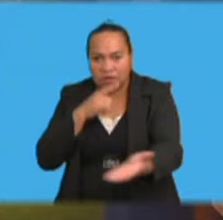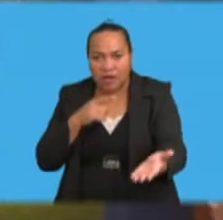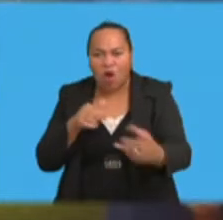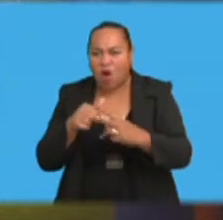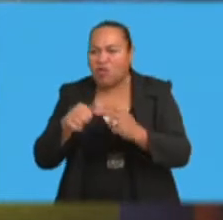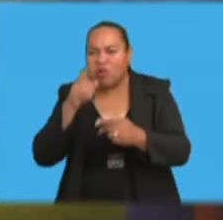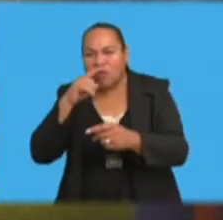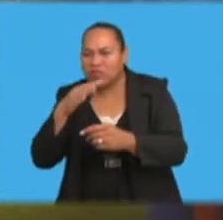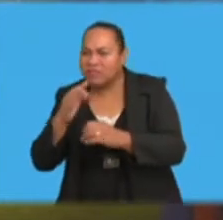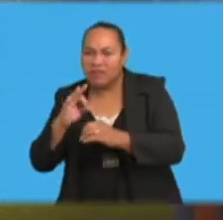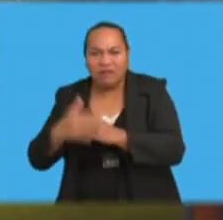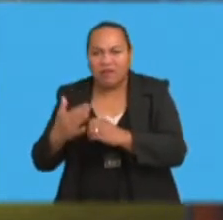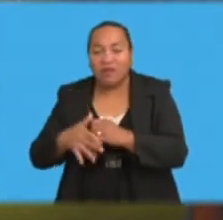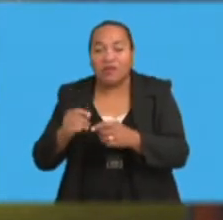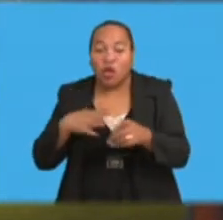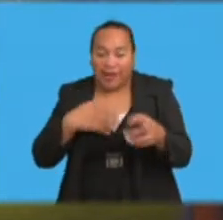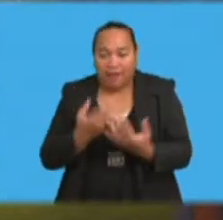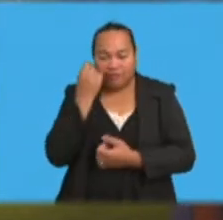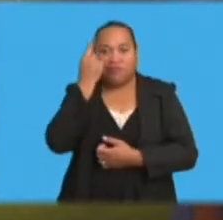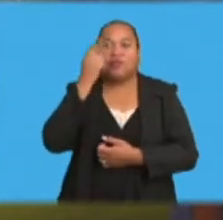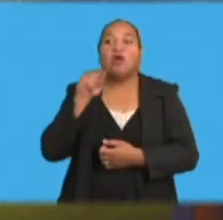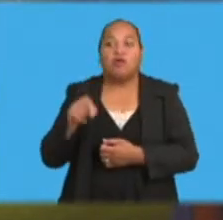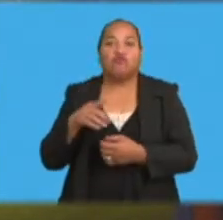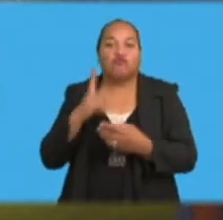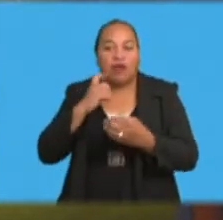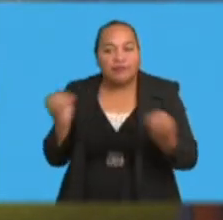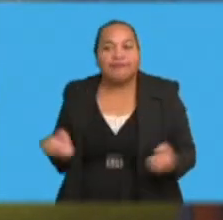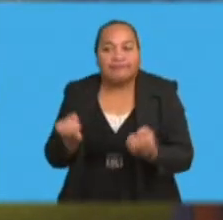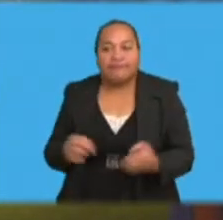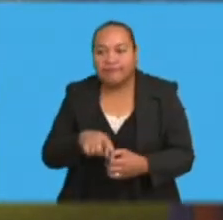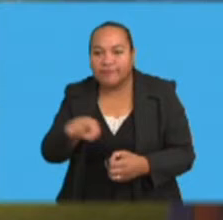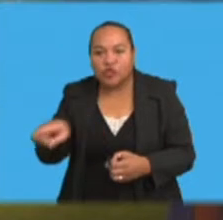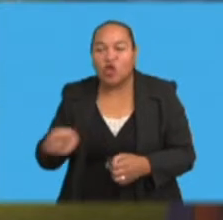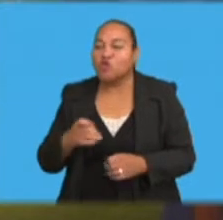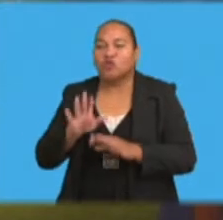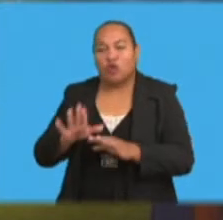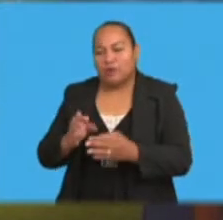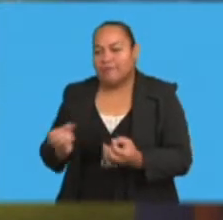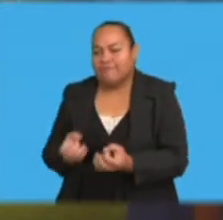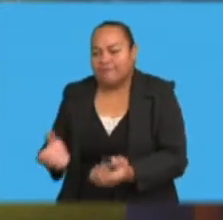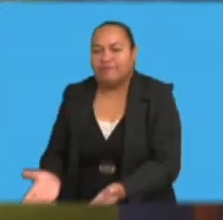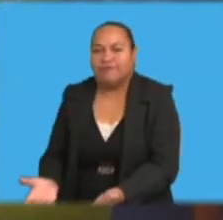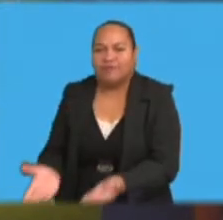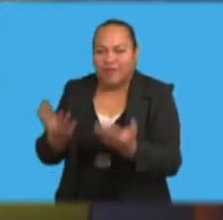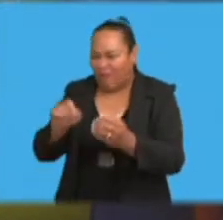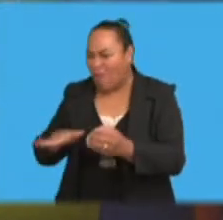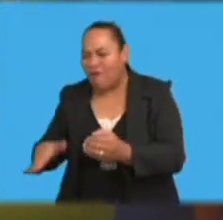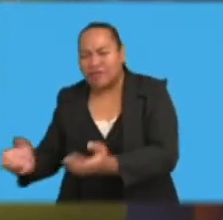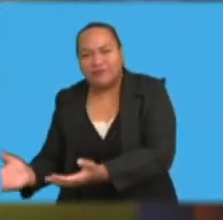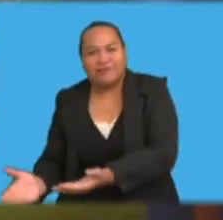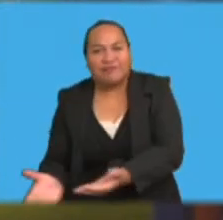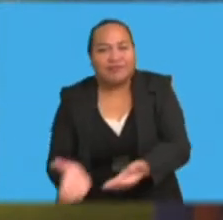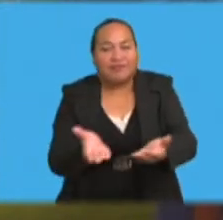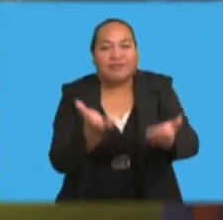underserved has been universally recognized as a key enabler to reducing extreme poverty and boosting shared prosperity.